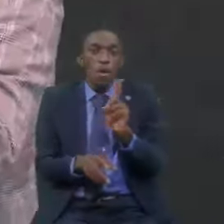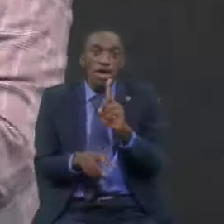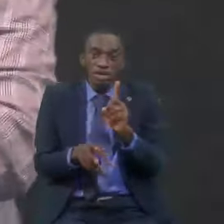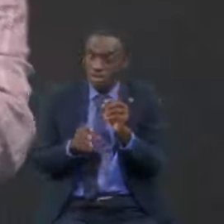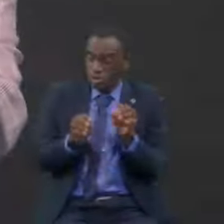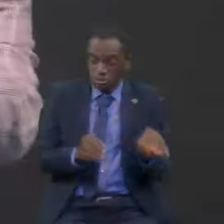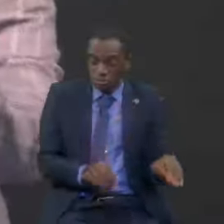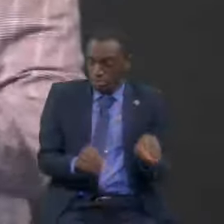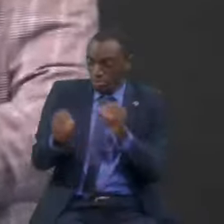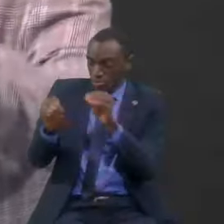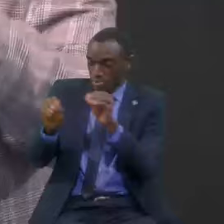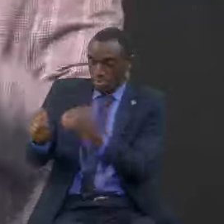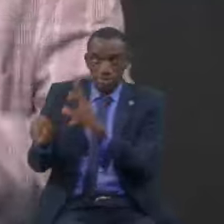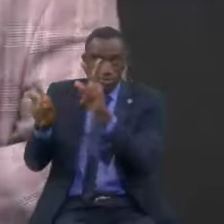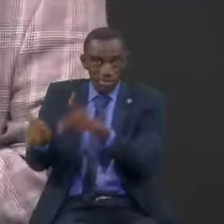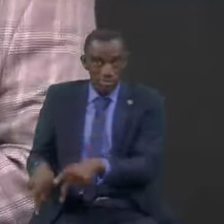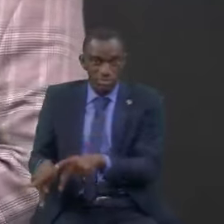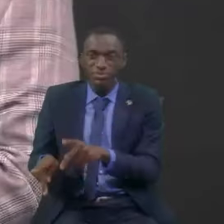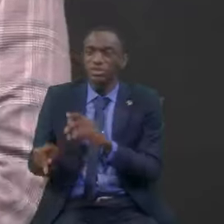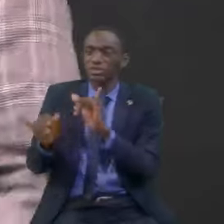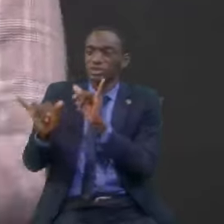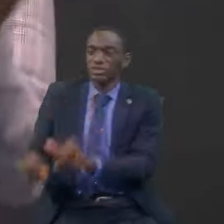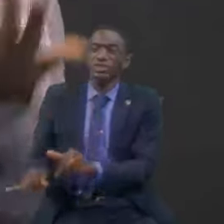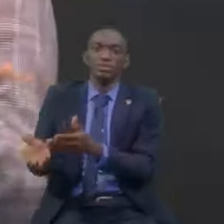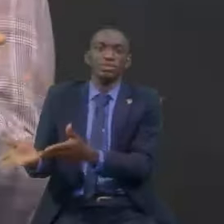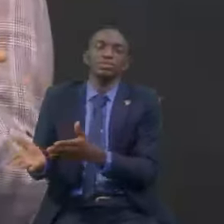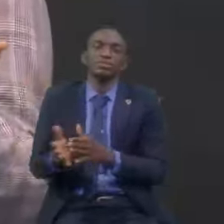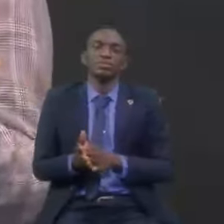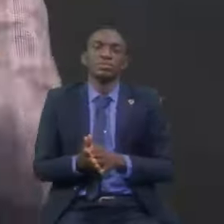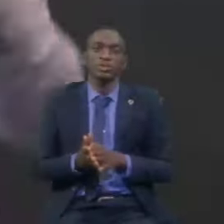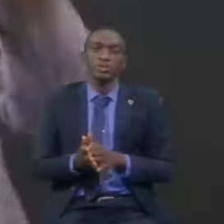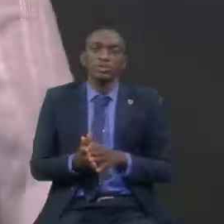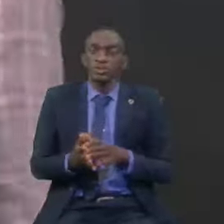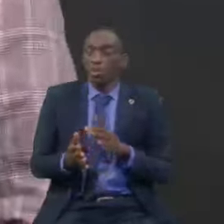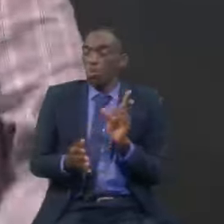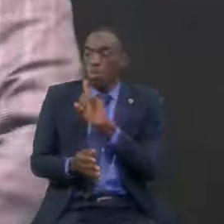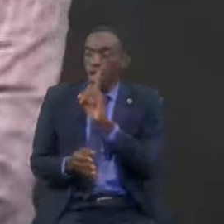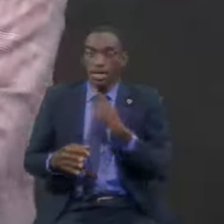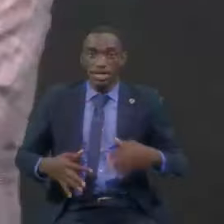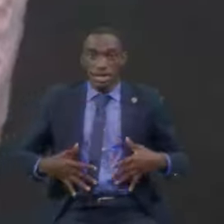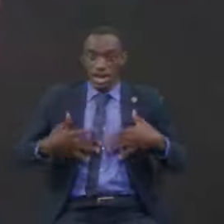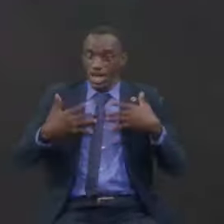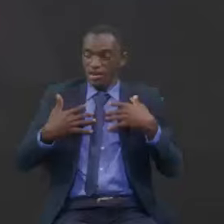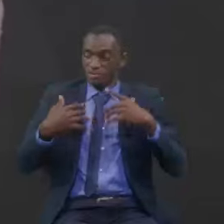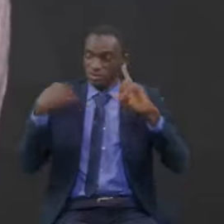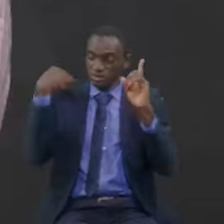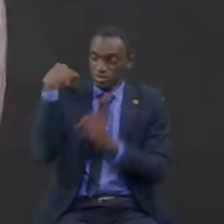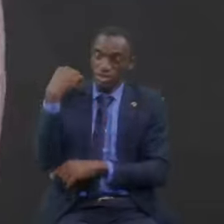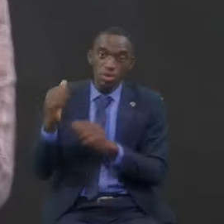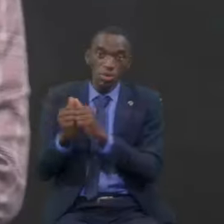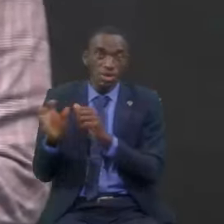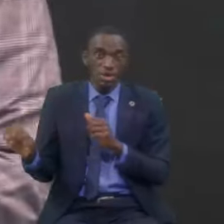That's where he stays. Where life deals with him and puts him